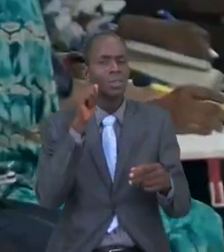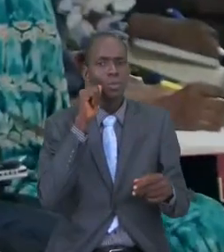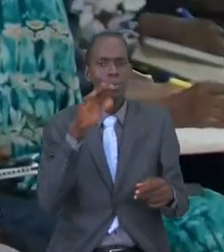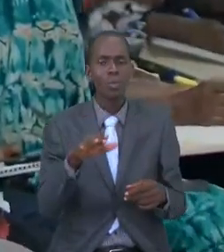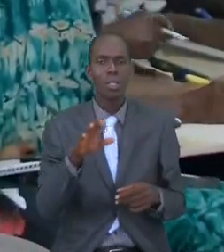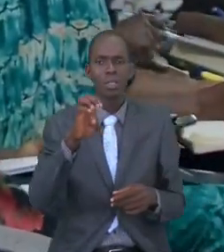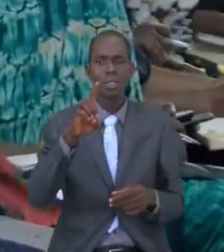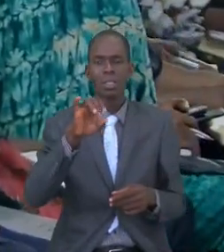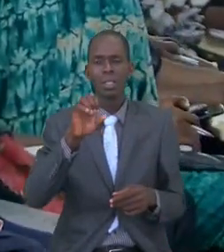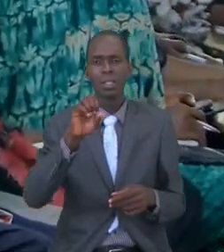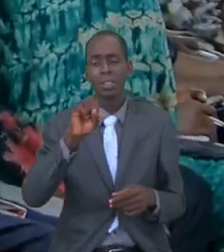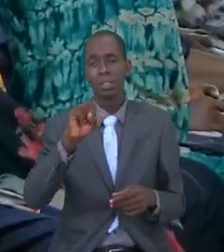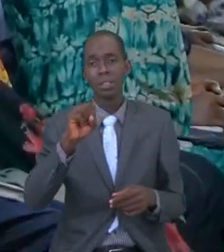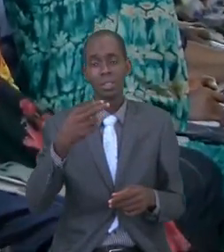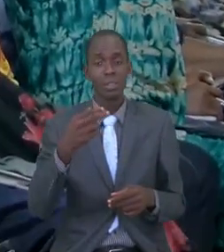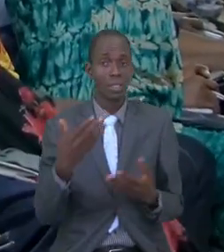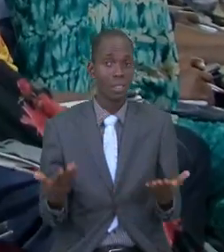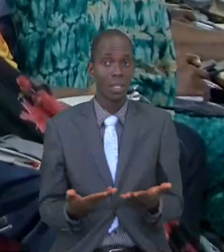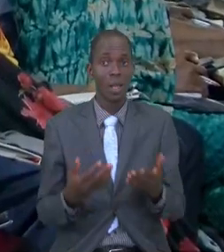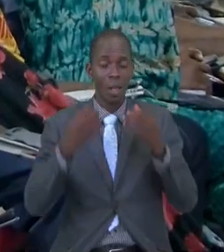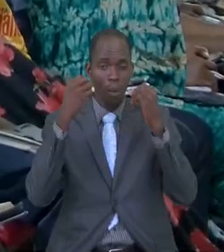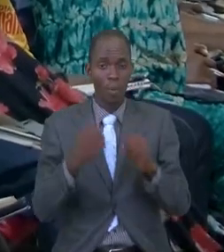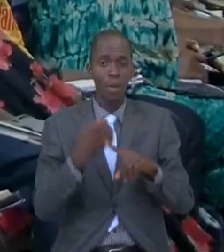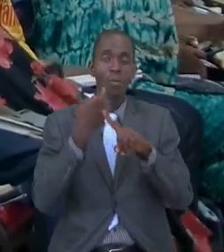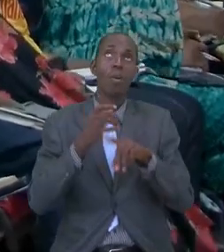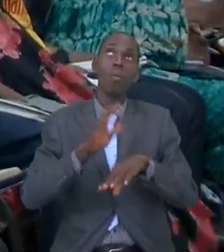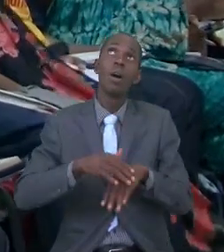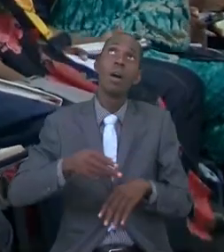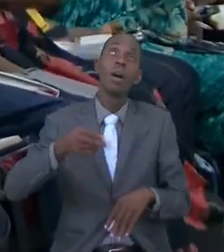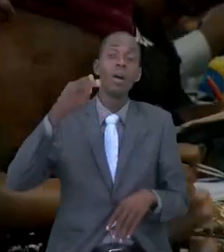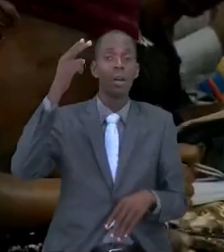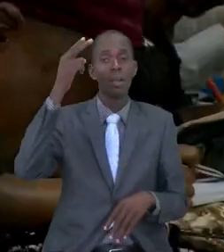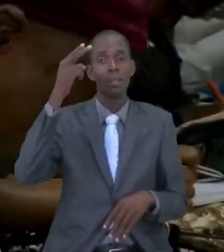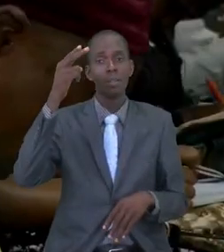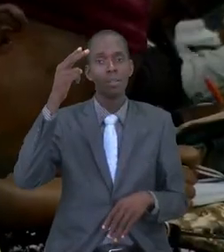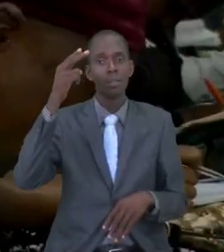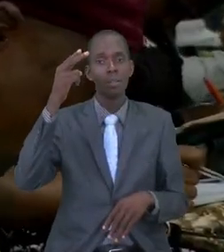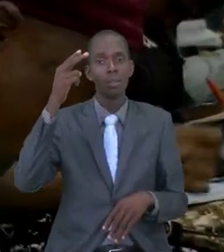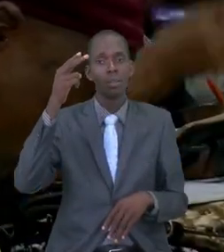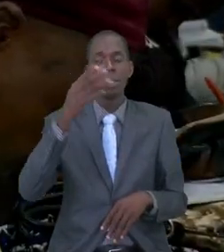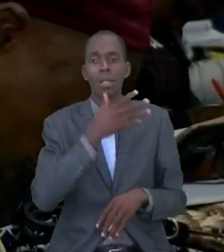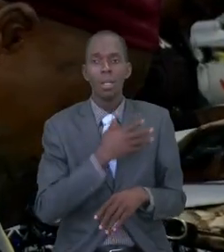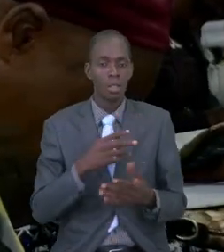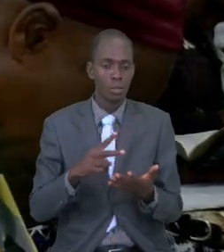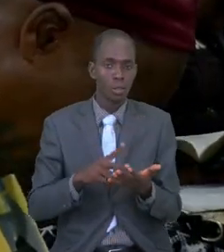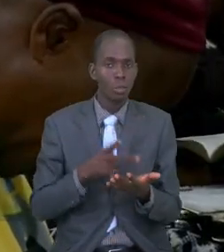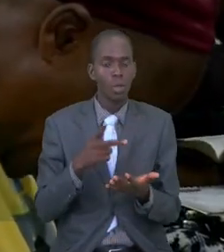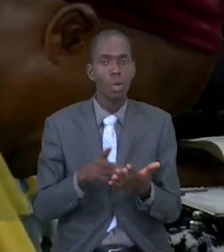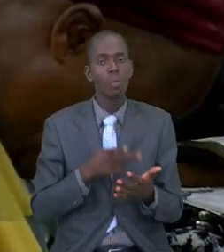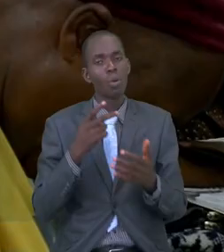Power from on high. Amen. a double portion